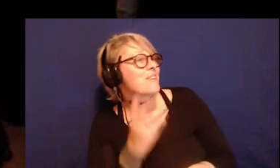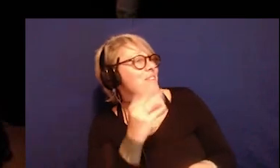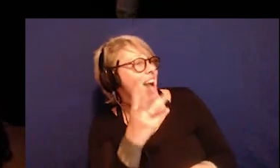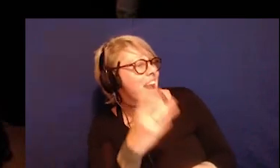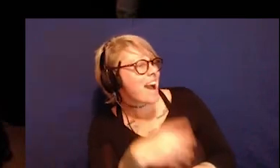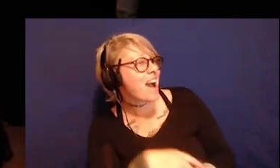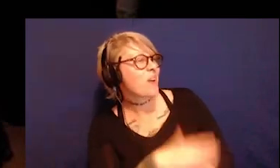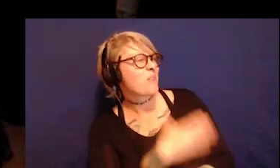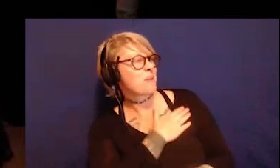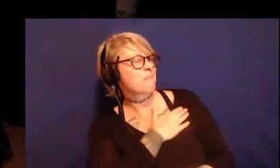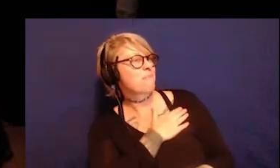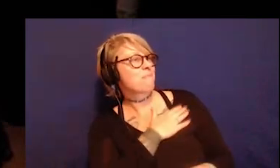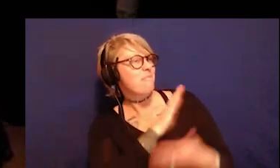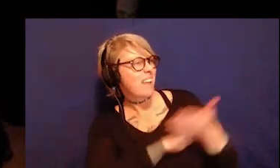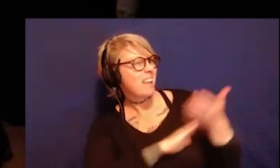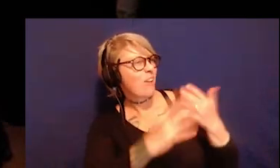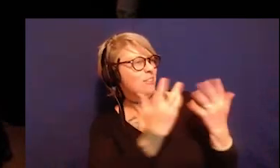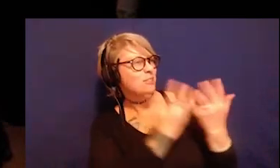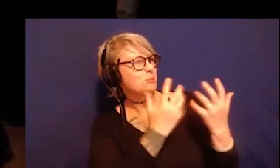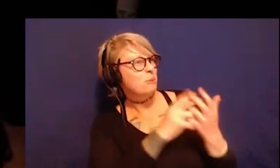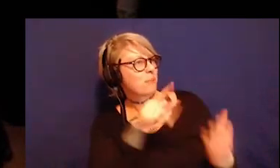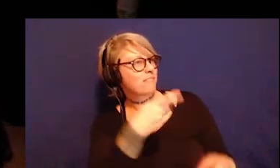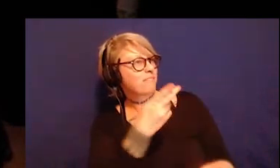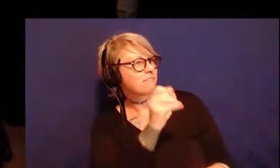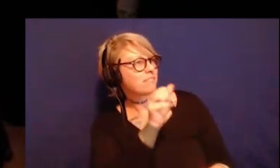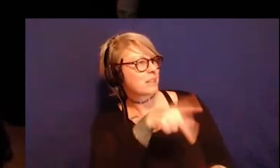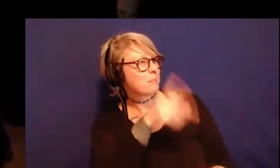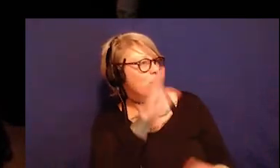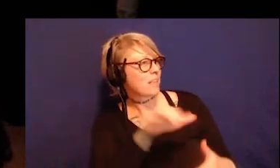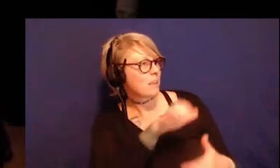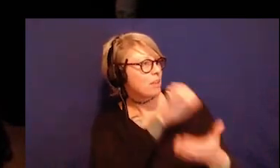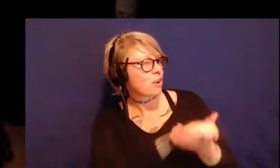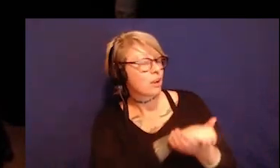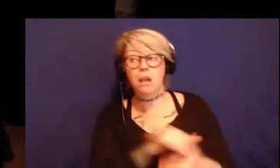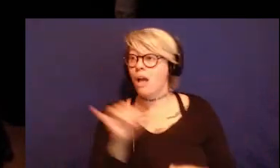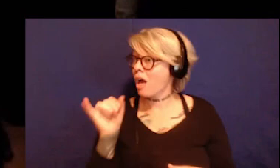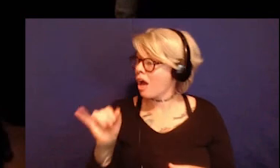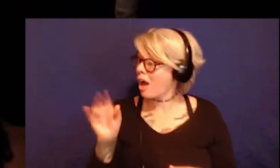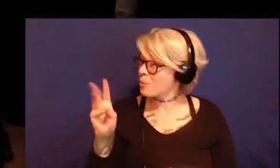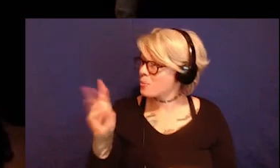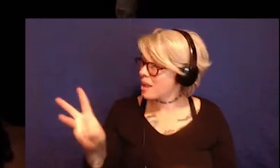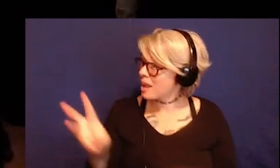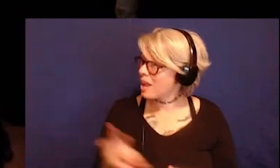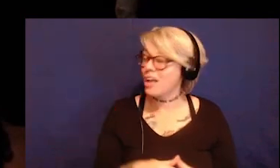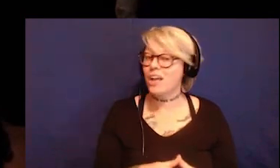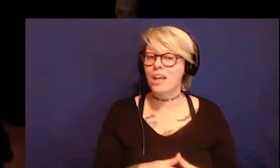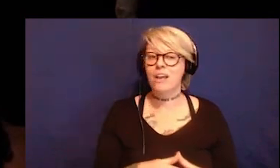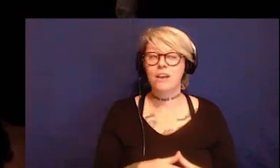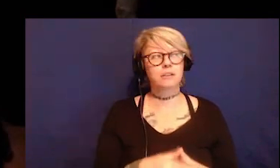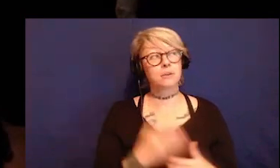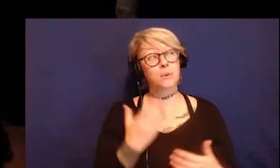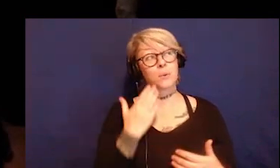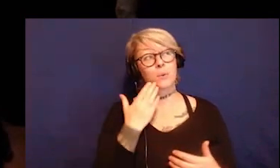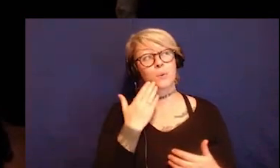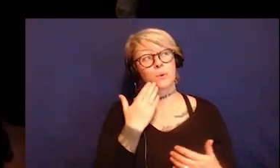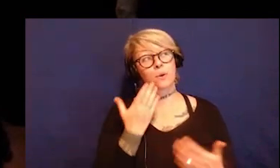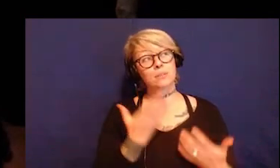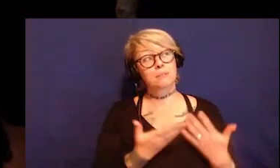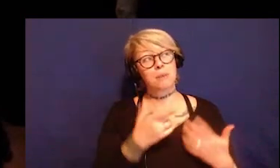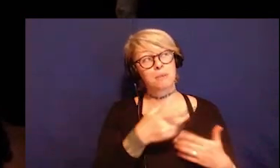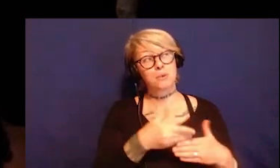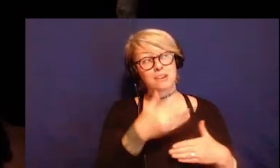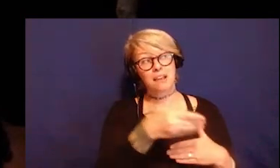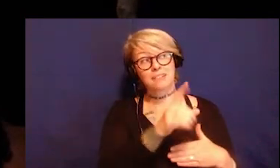Wow. My college roommate Philip is getting married. Oh, wow. Who knows? Maybe you'll be